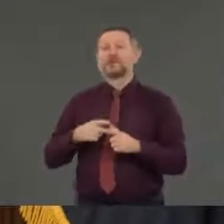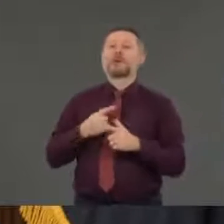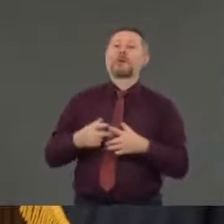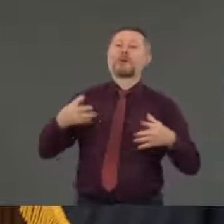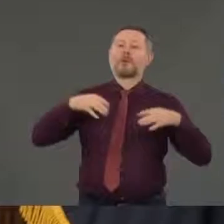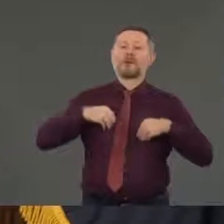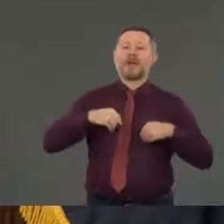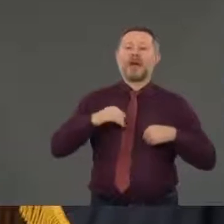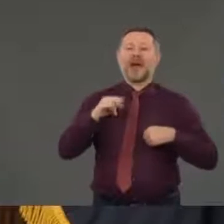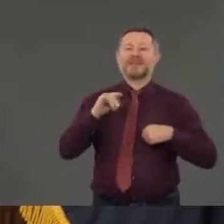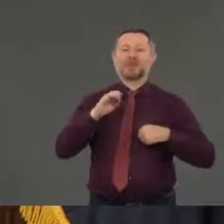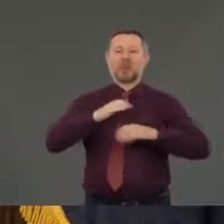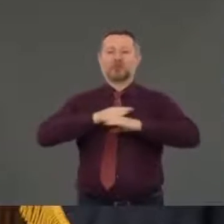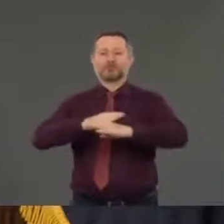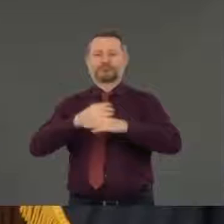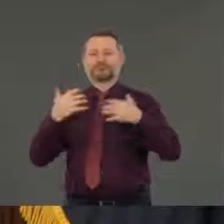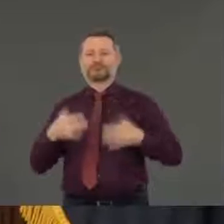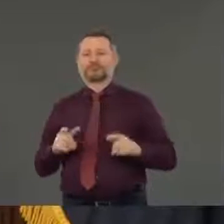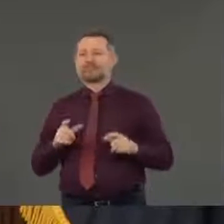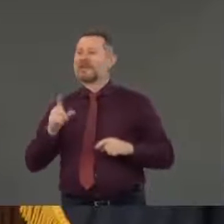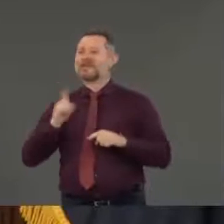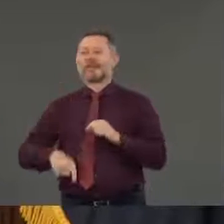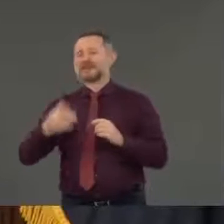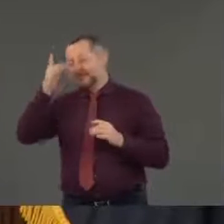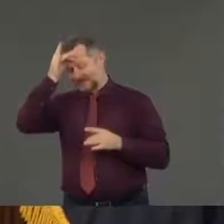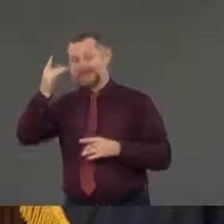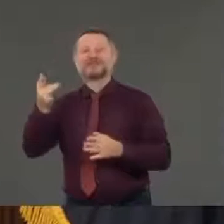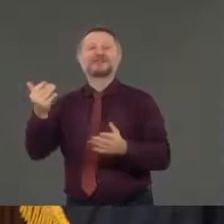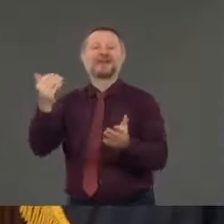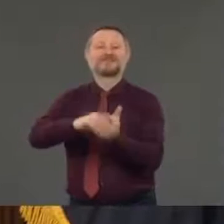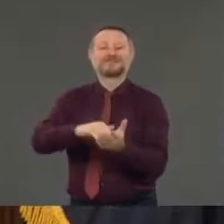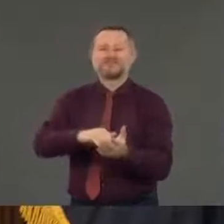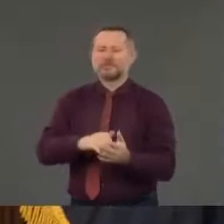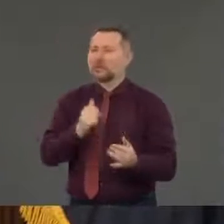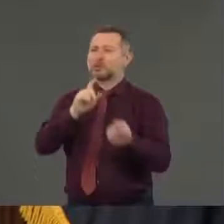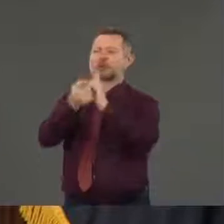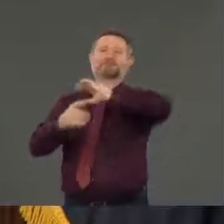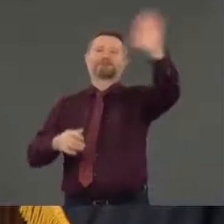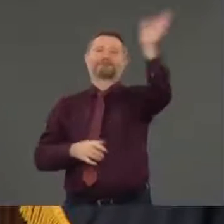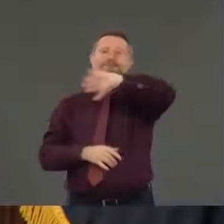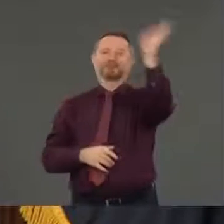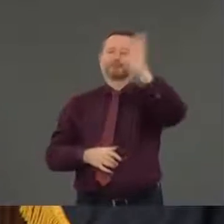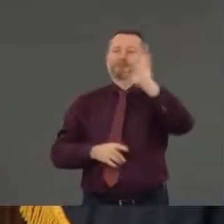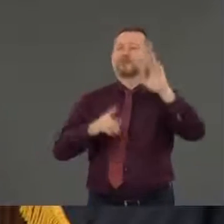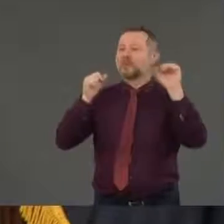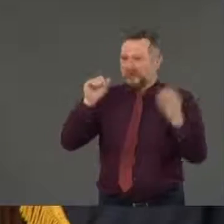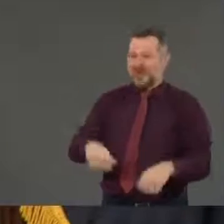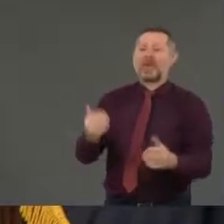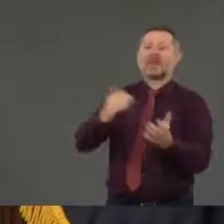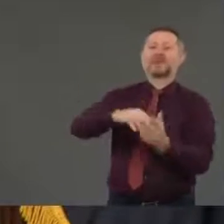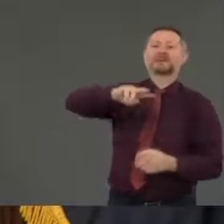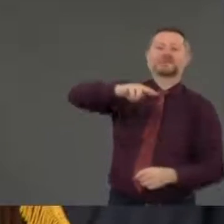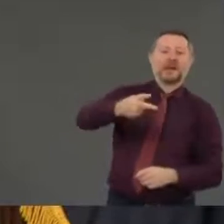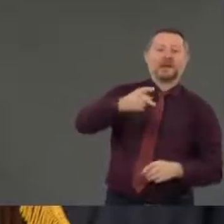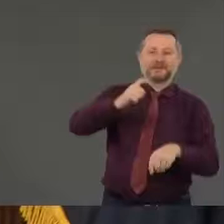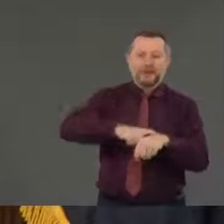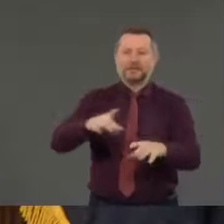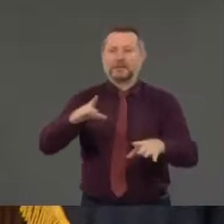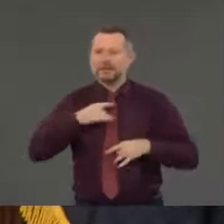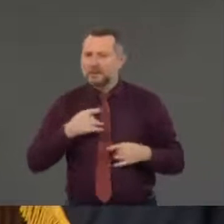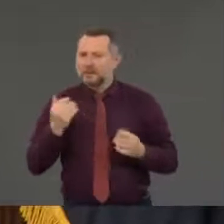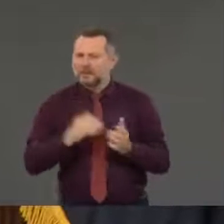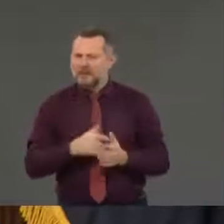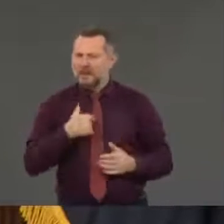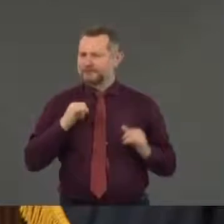so sure about that. And now they think maybe you can be reinfected, even though you were infected once. We